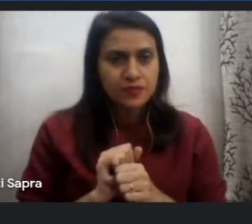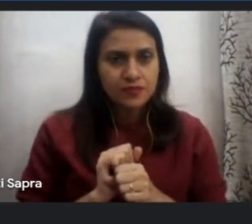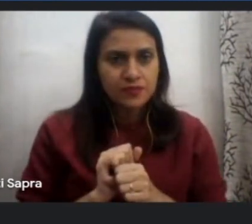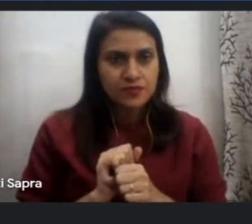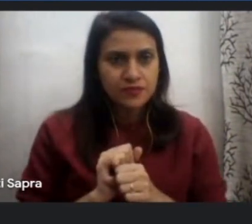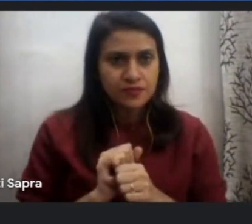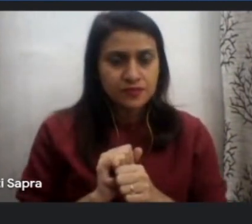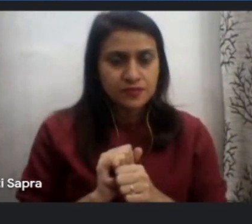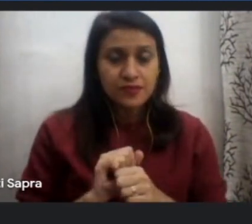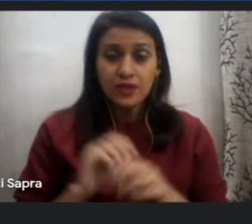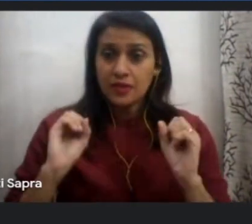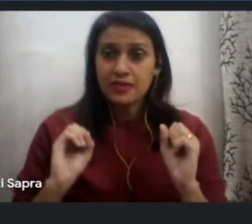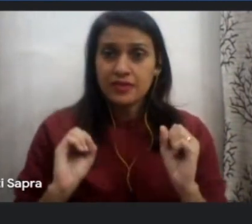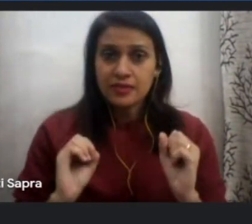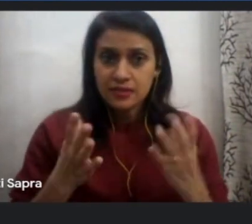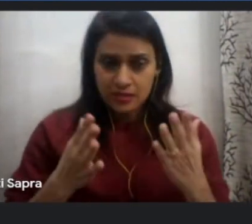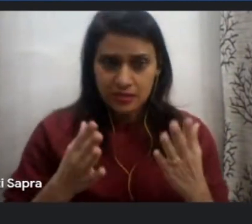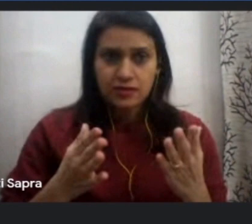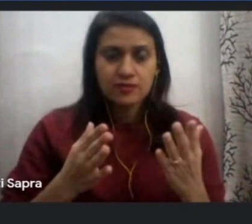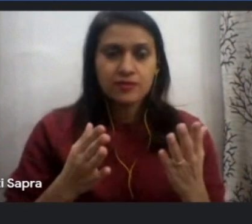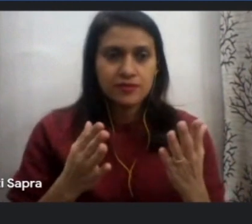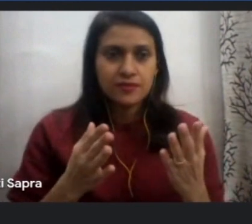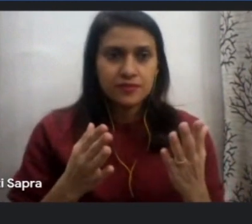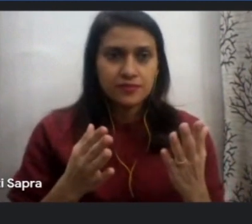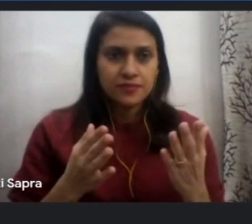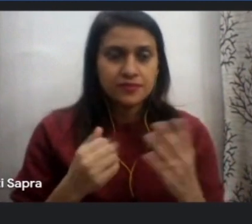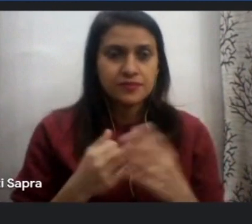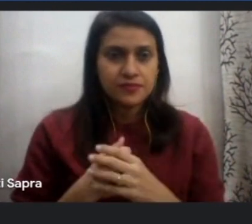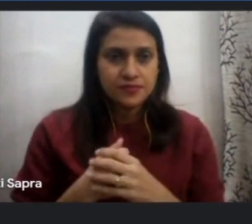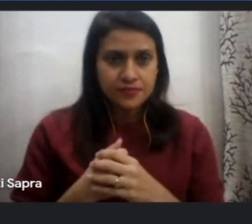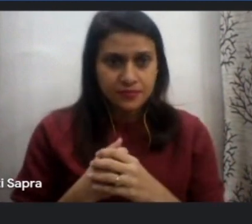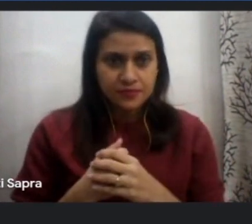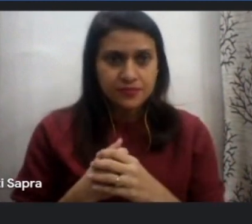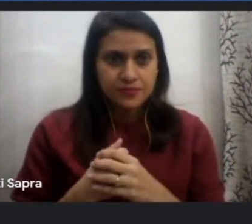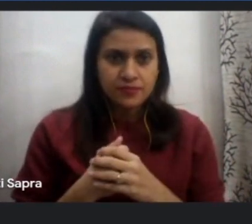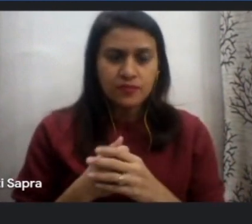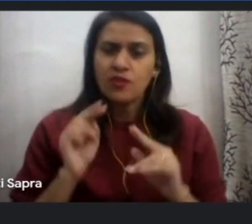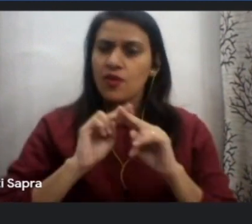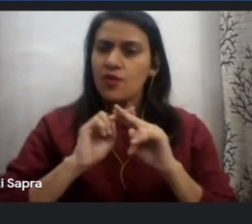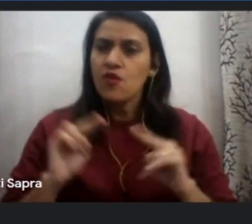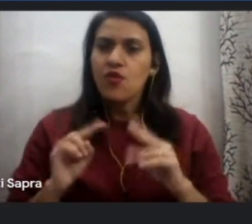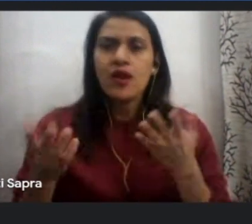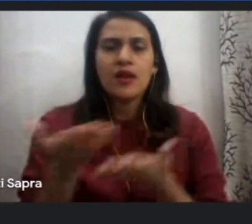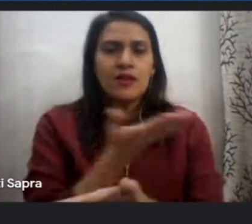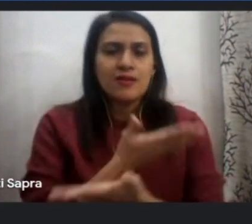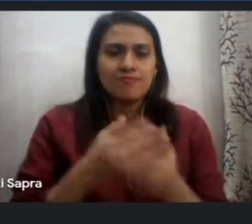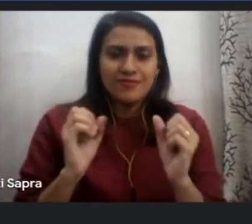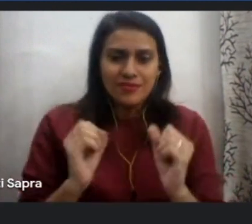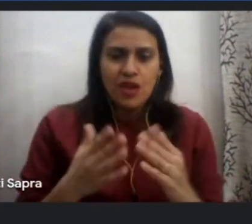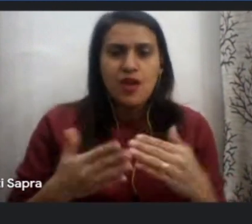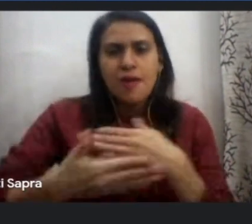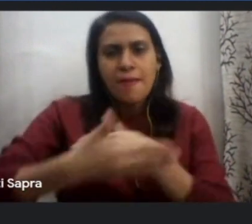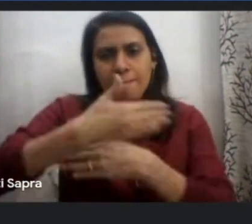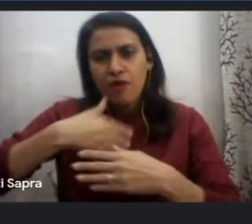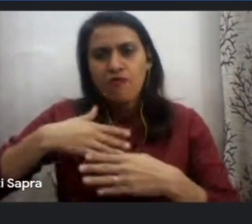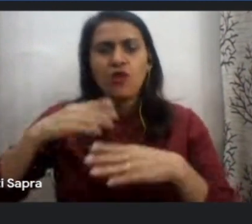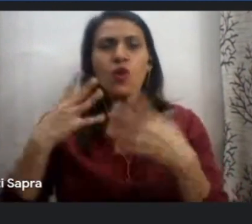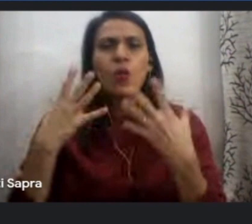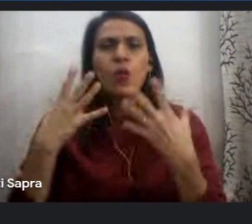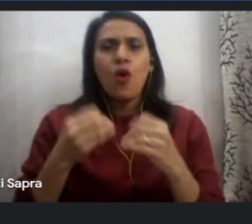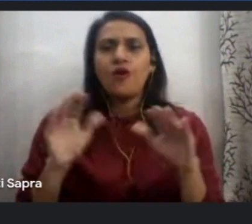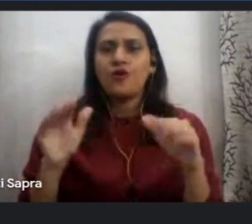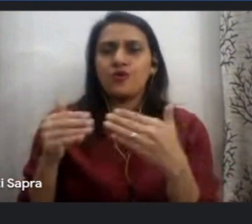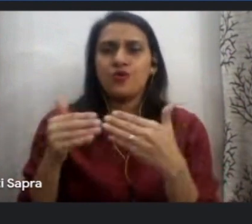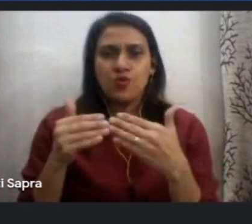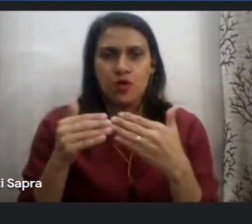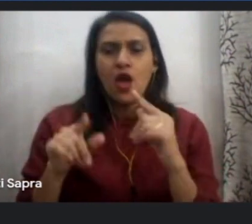we begin, the entire discussion, I'll just introduce to you all what this